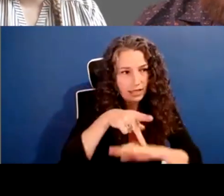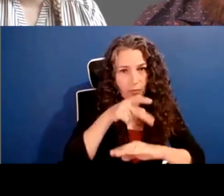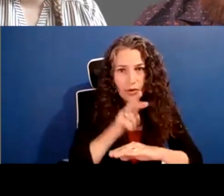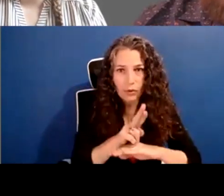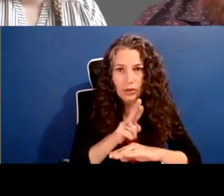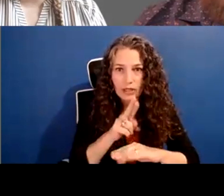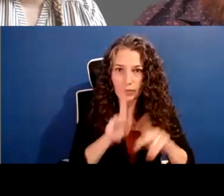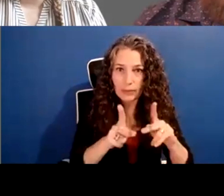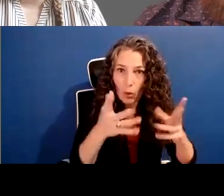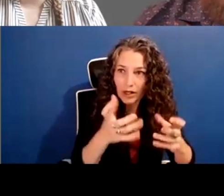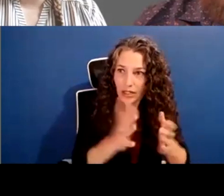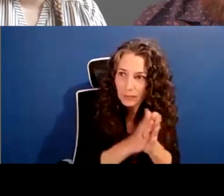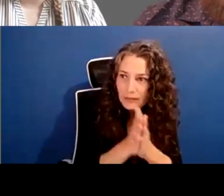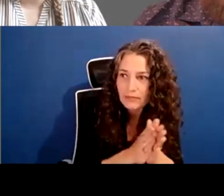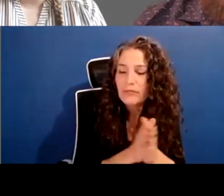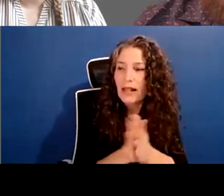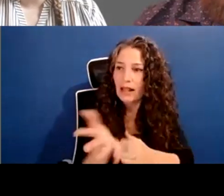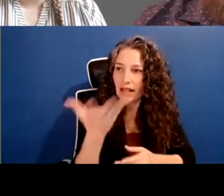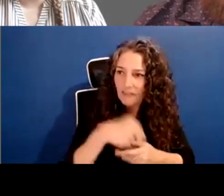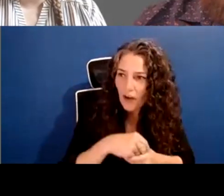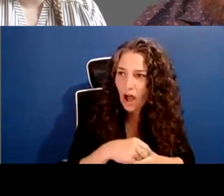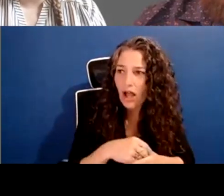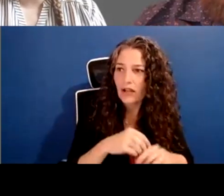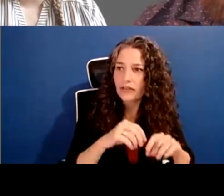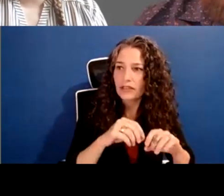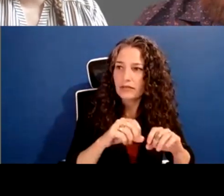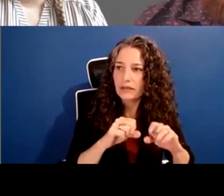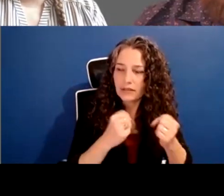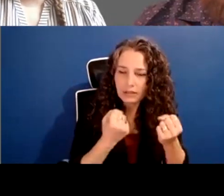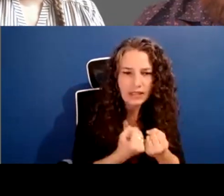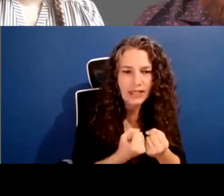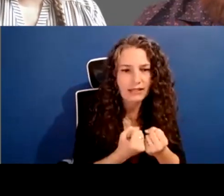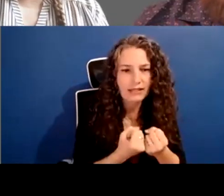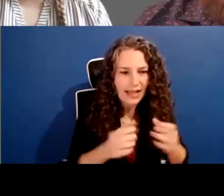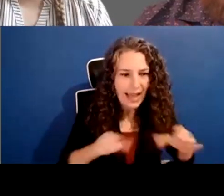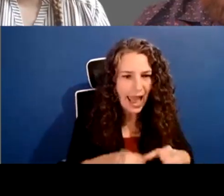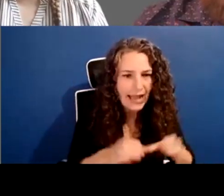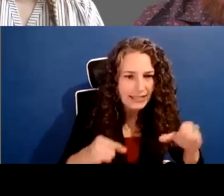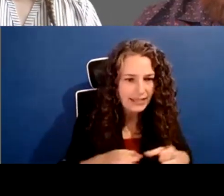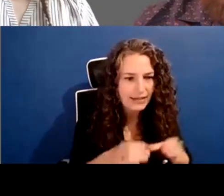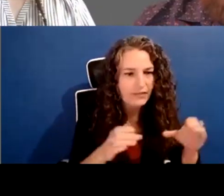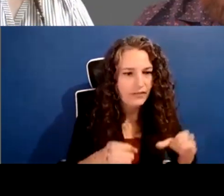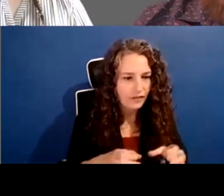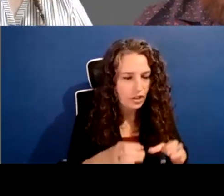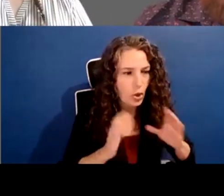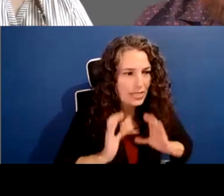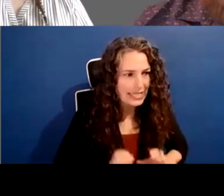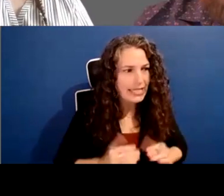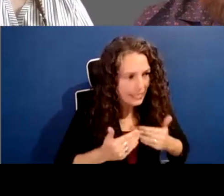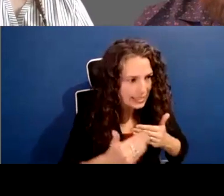was like, okay, so that's how we're going to craft this story around that message. And